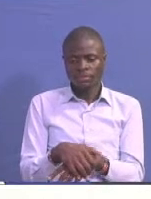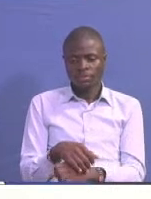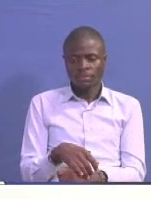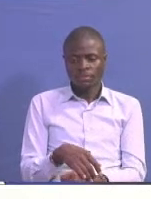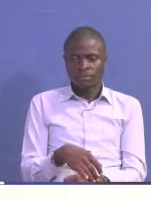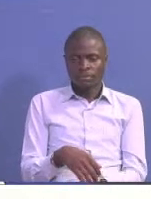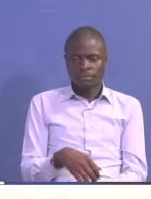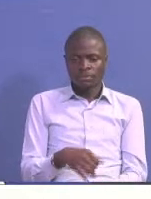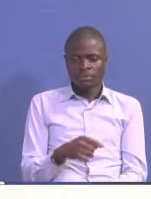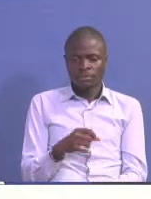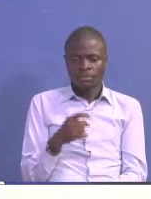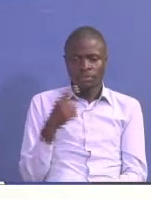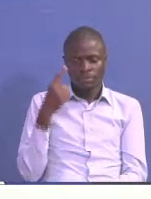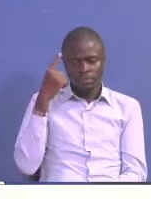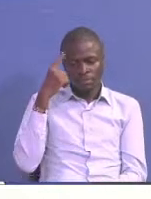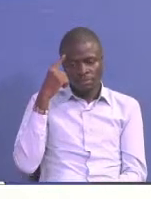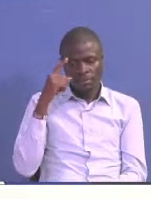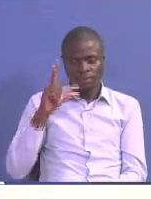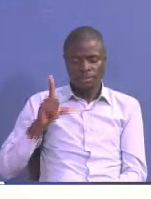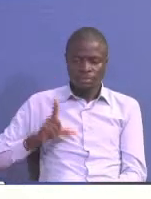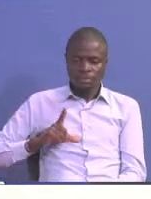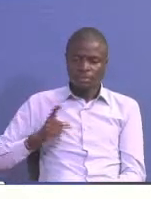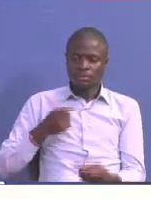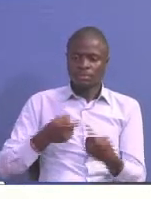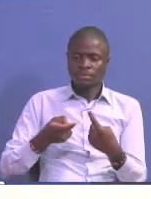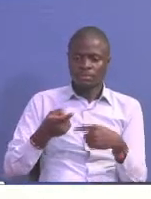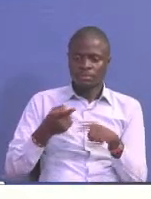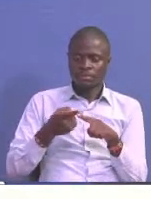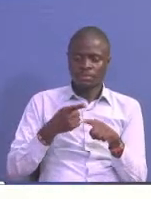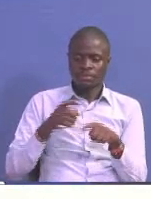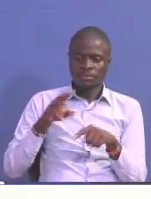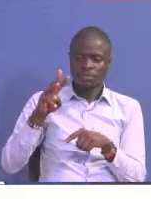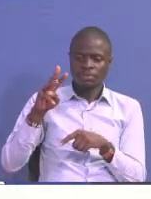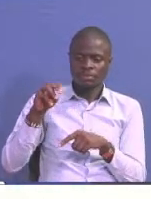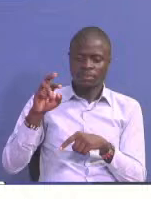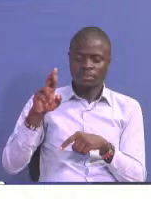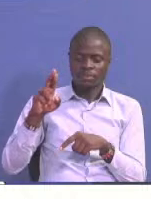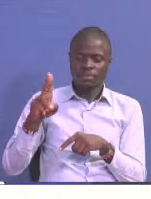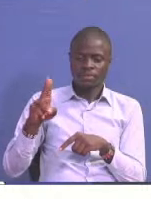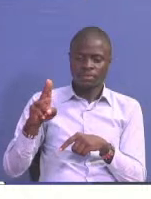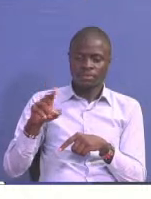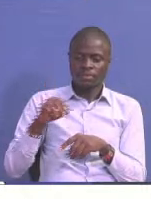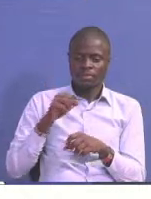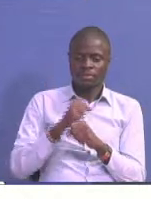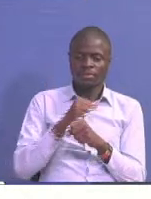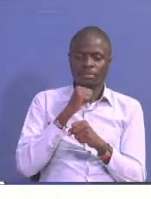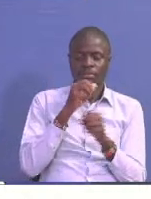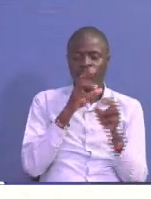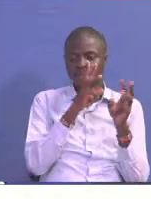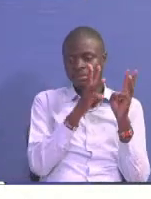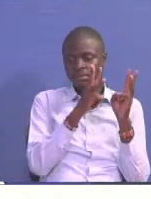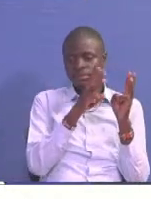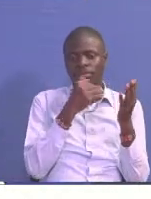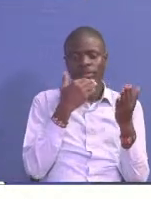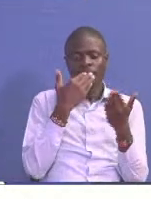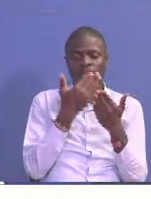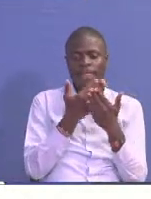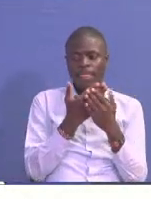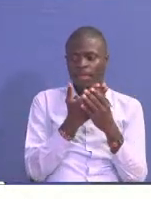So I think the lady who talked there comes from Meru. That one, yeah, I